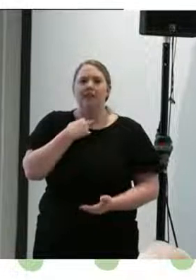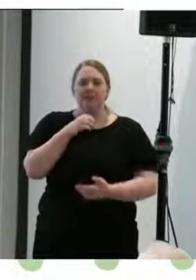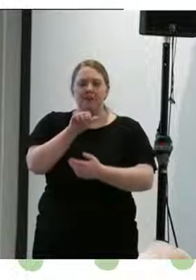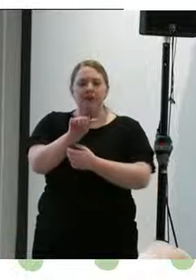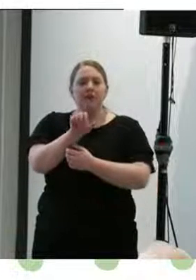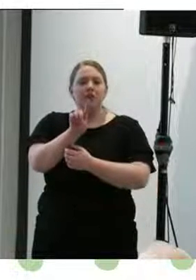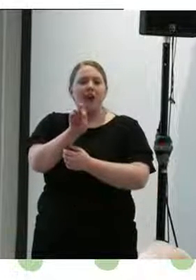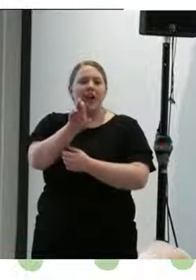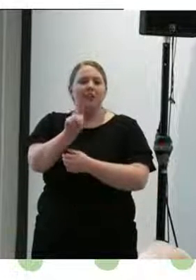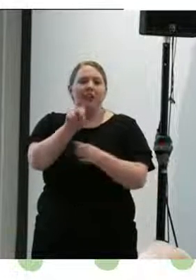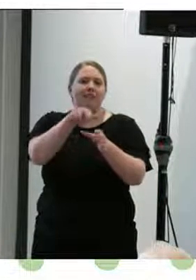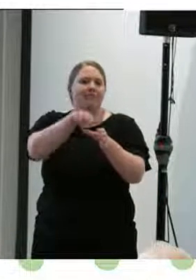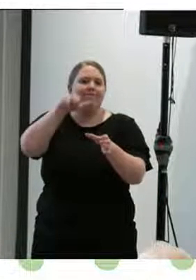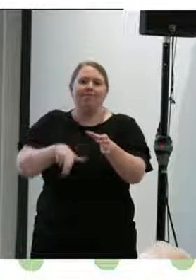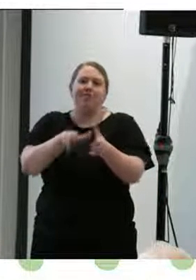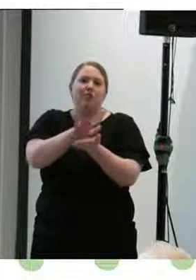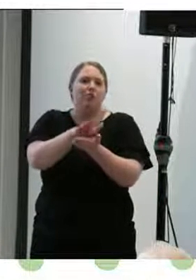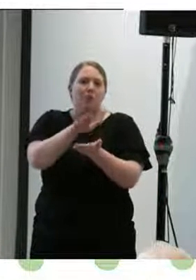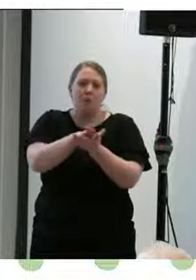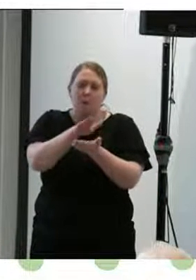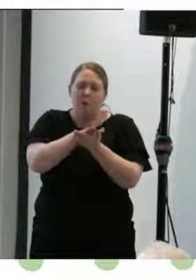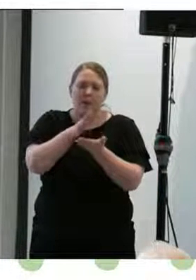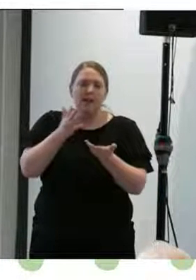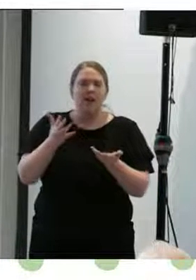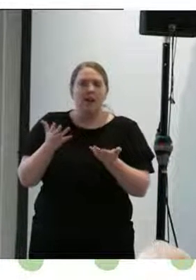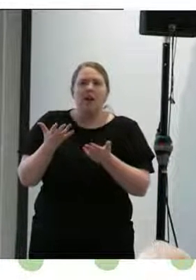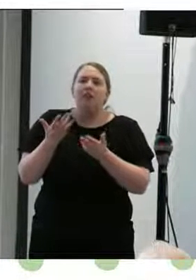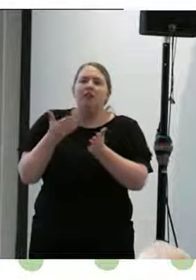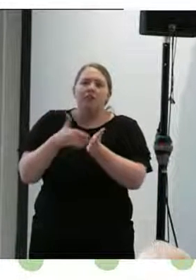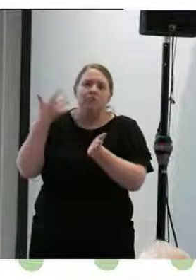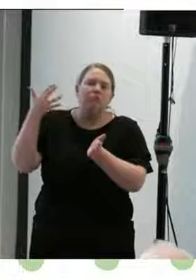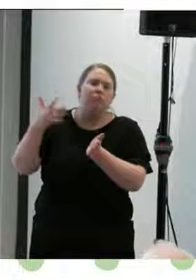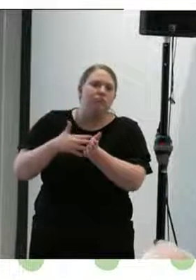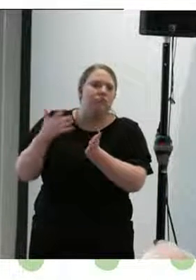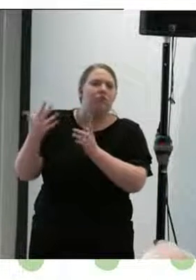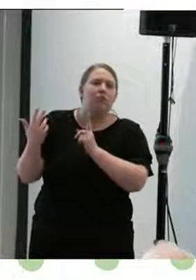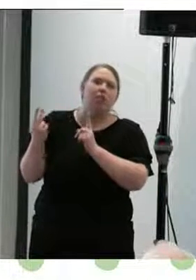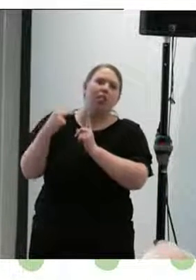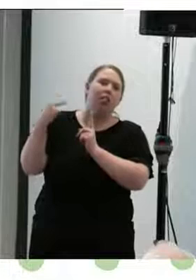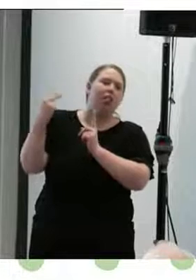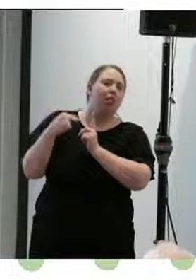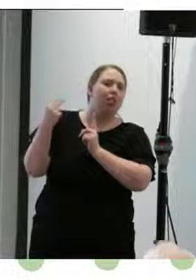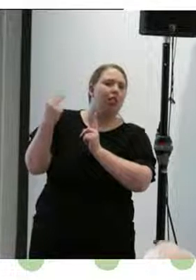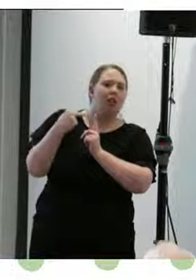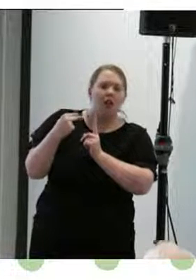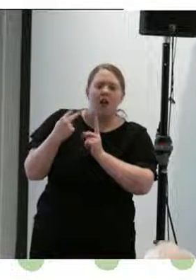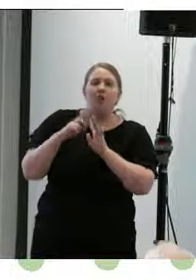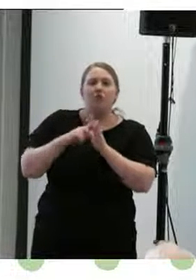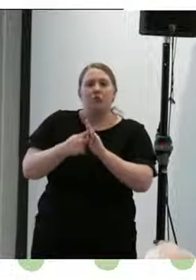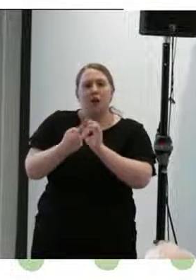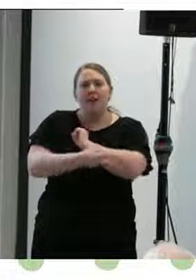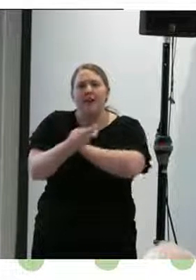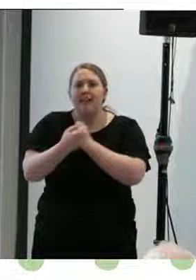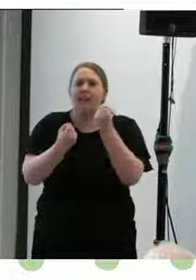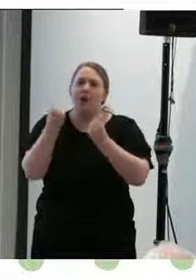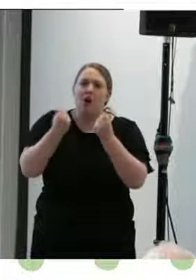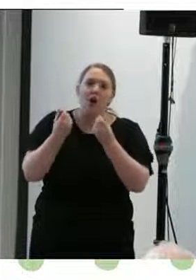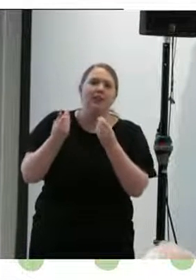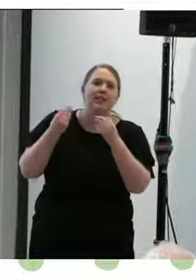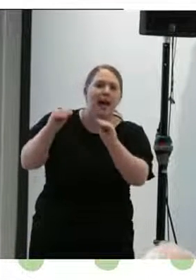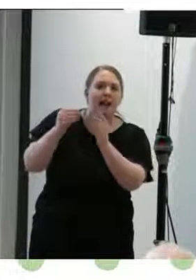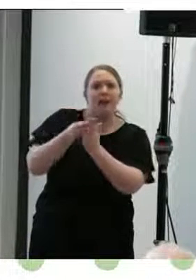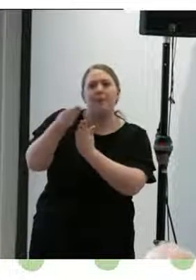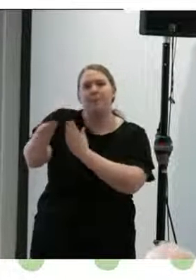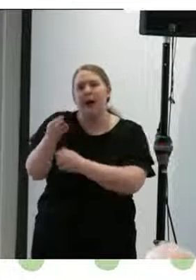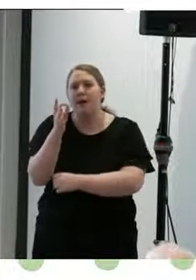he eventually drops out of school because he was stopped so often. He quickly moves into a life where he's stealing cars, buying and selling marijuana, going